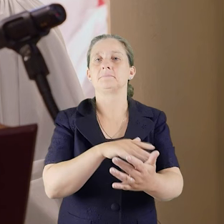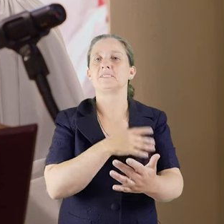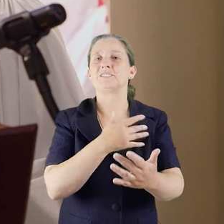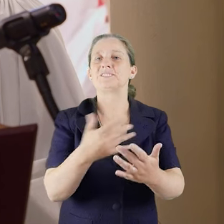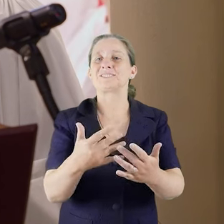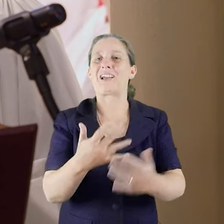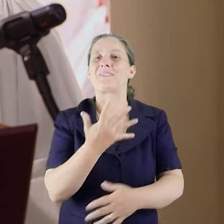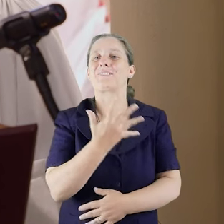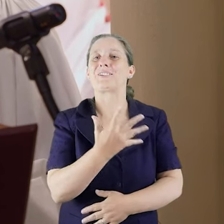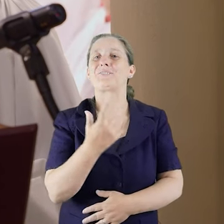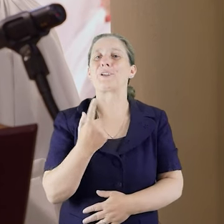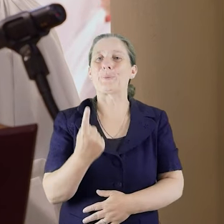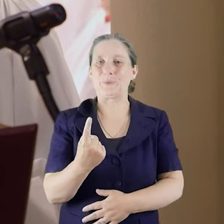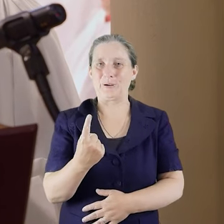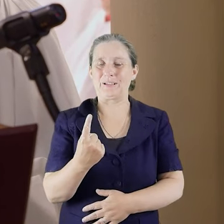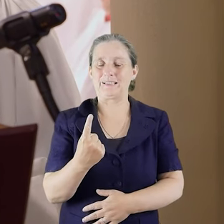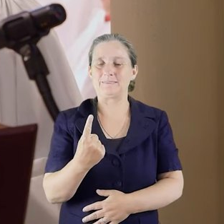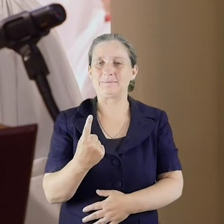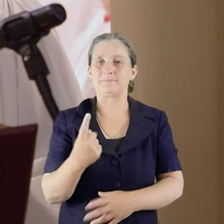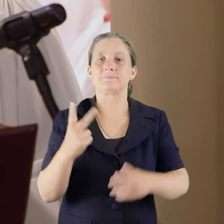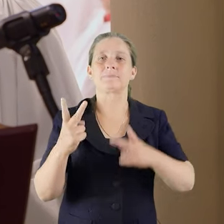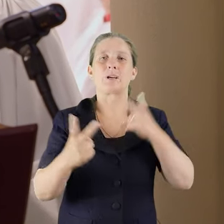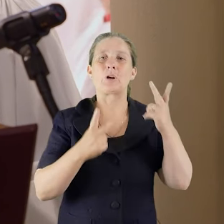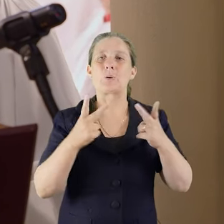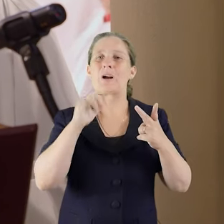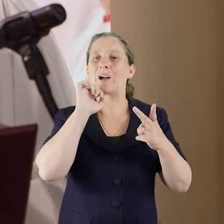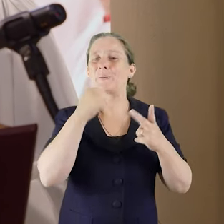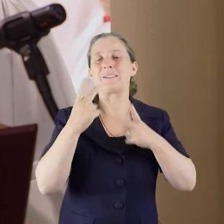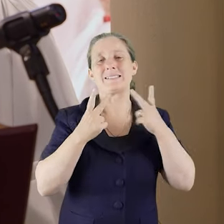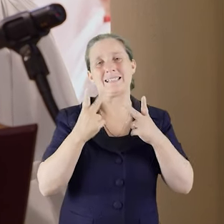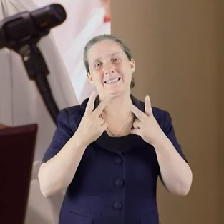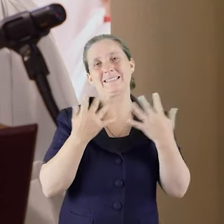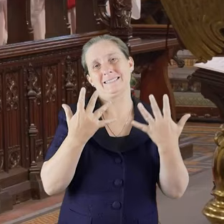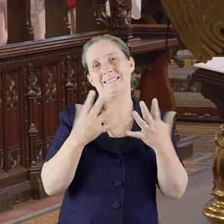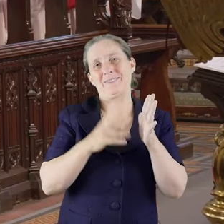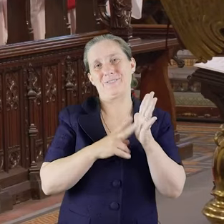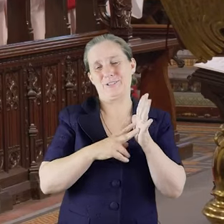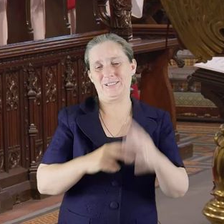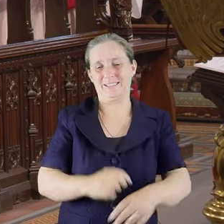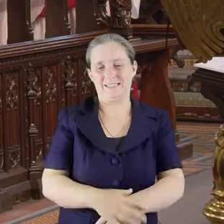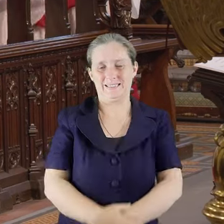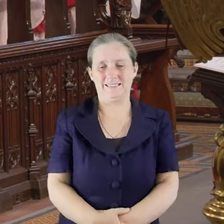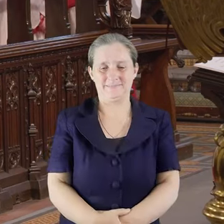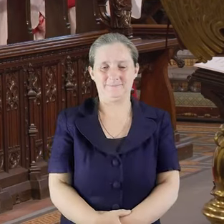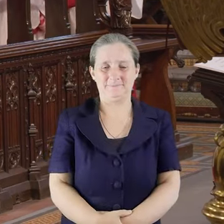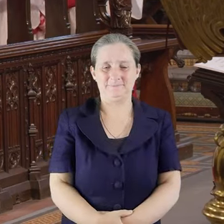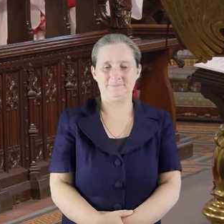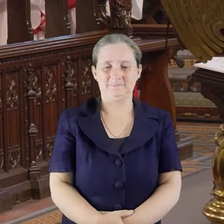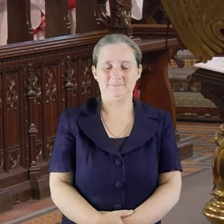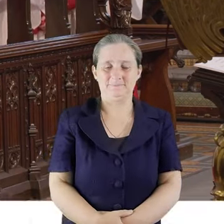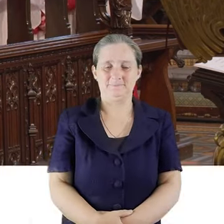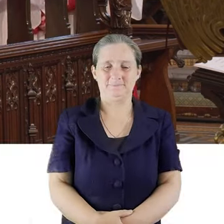The psalm set for this morning is Psalm 51, and the choir now sings the first 10 verses. Please be seated.